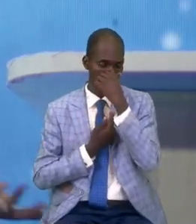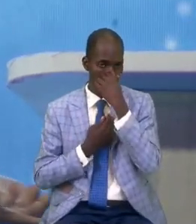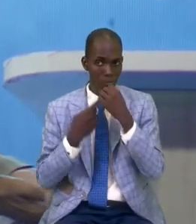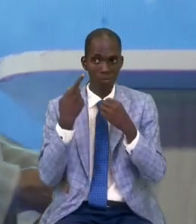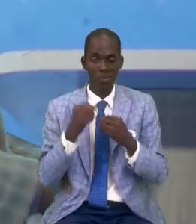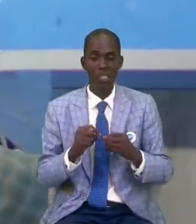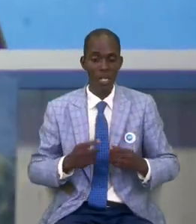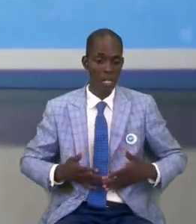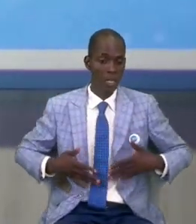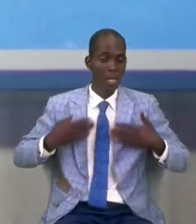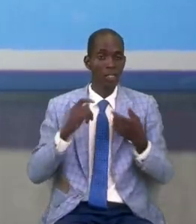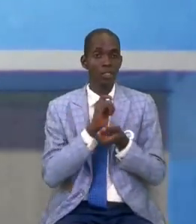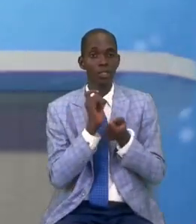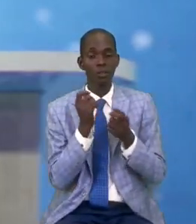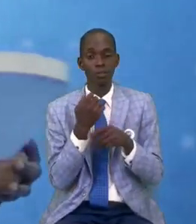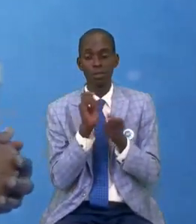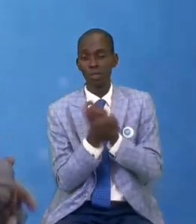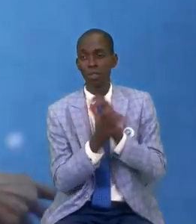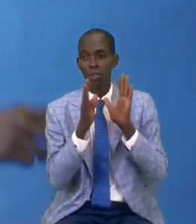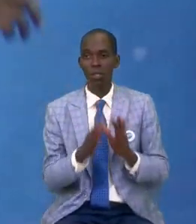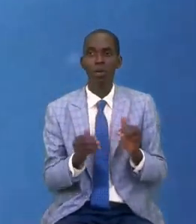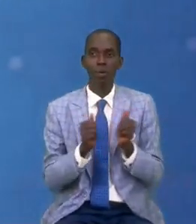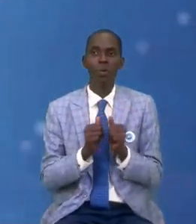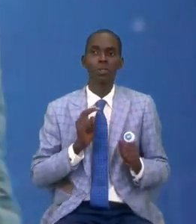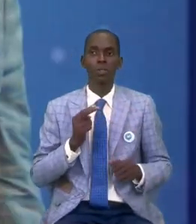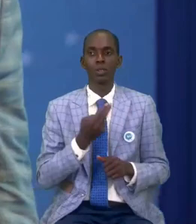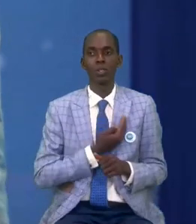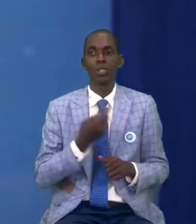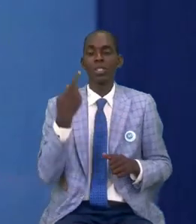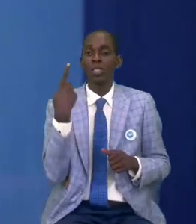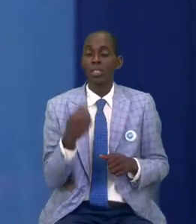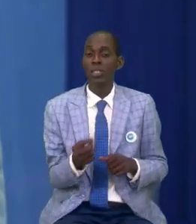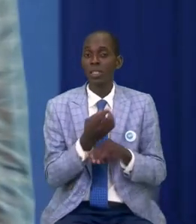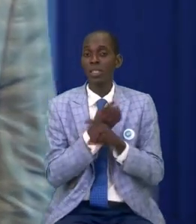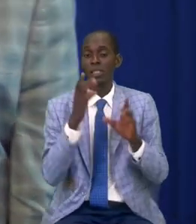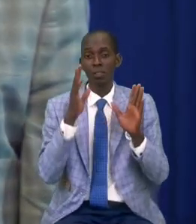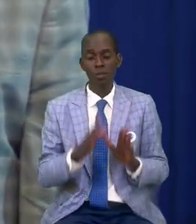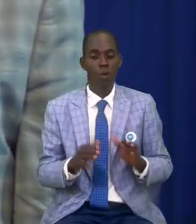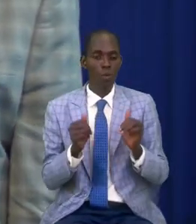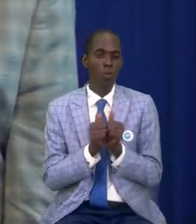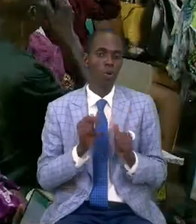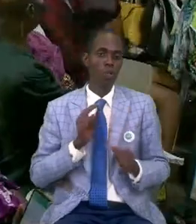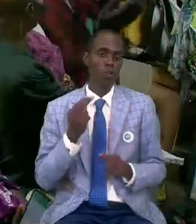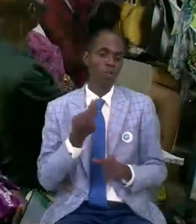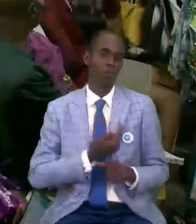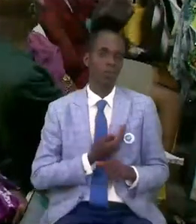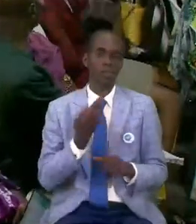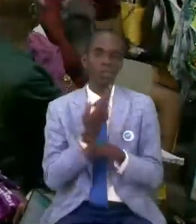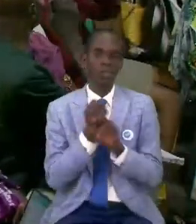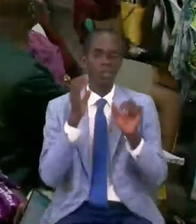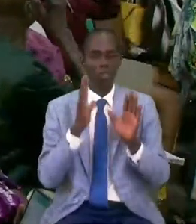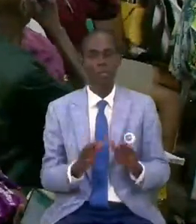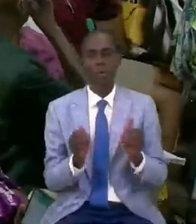the deliverer, redeemer with us, is there right by your side. Is the